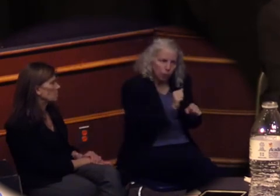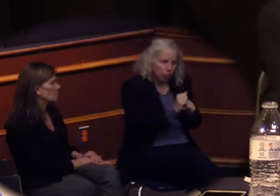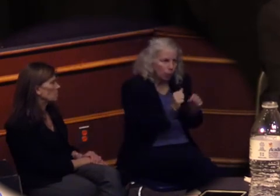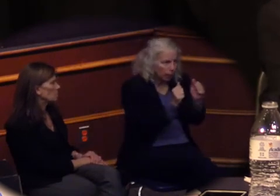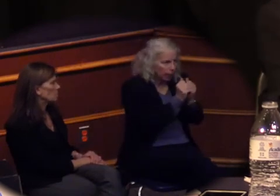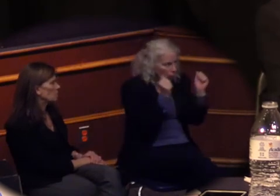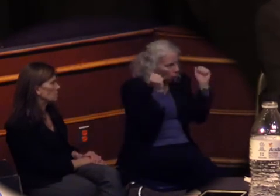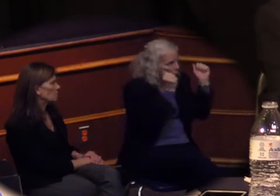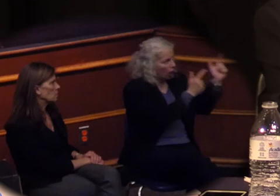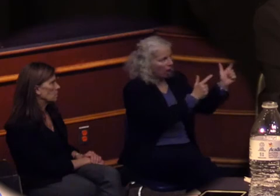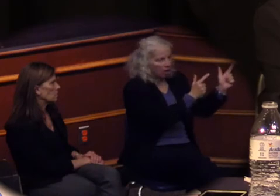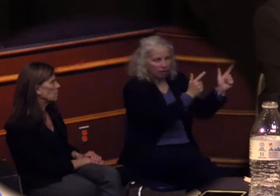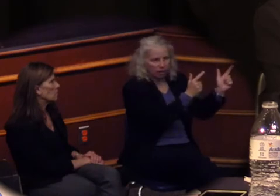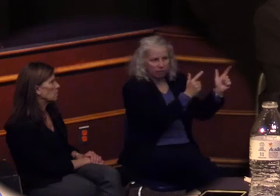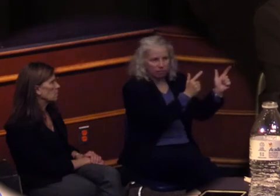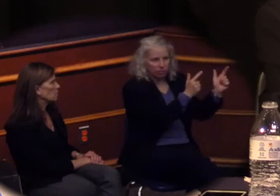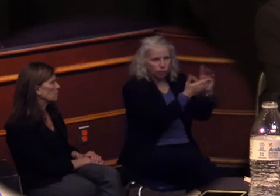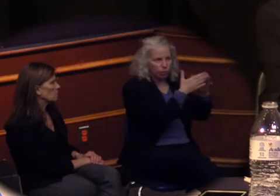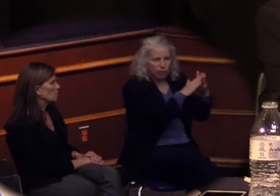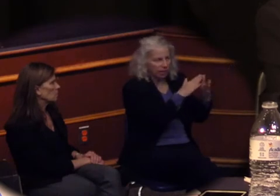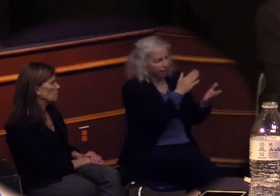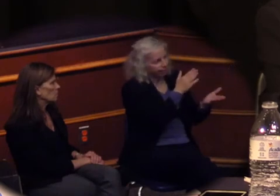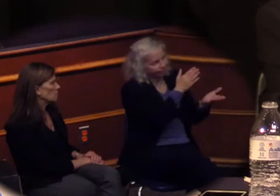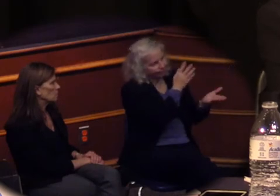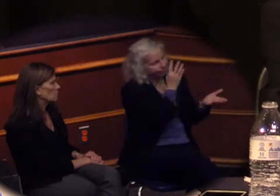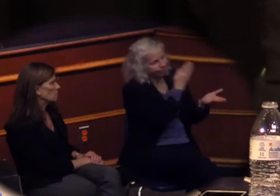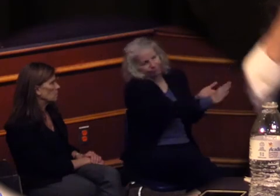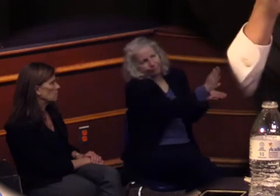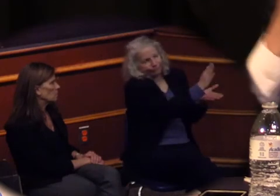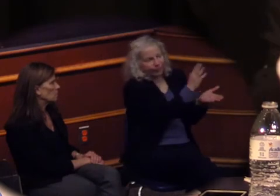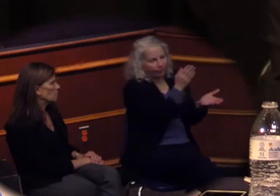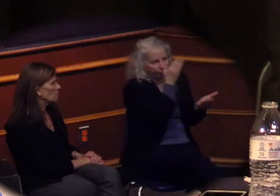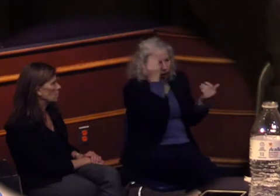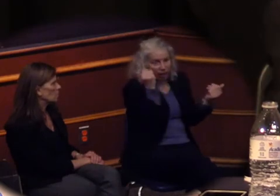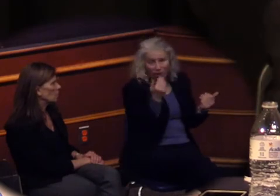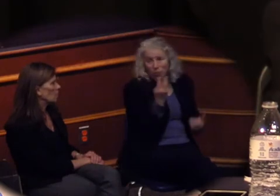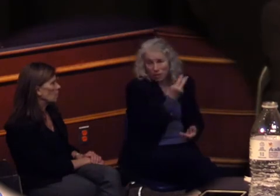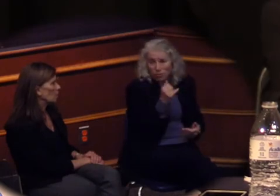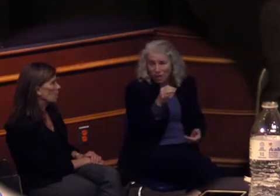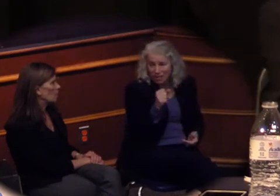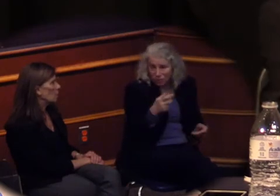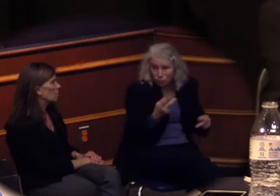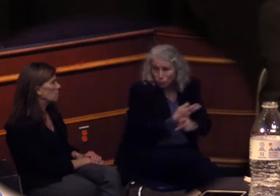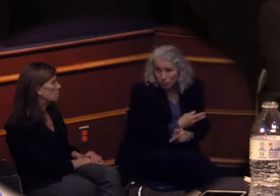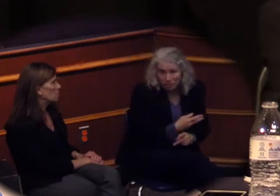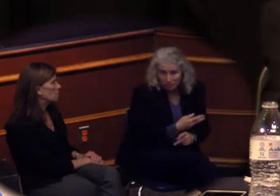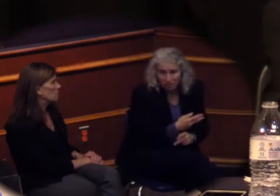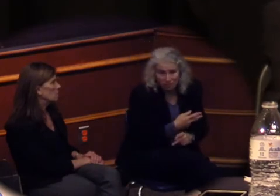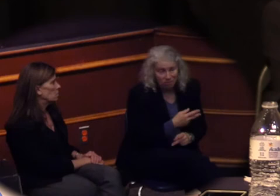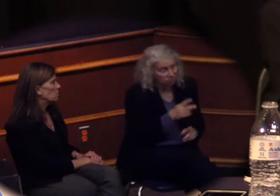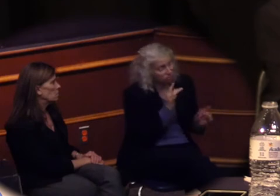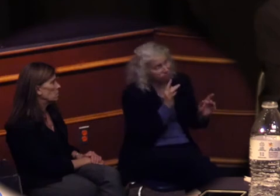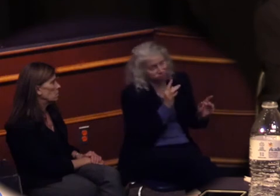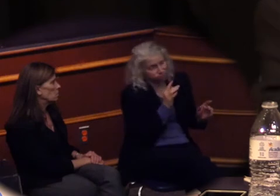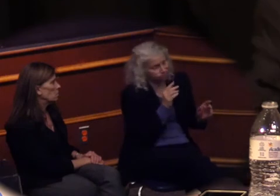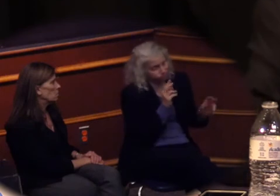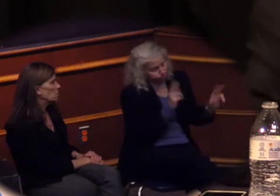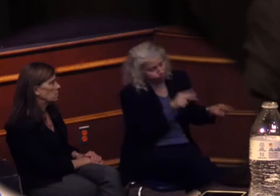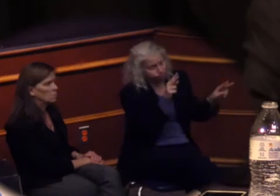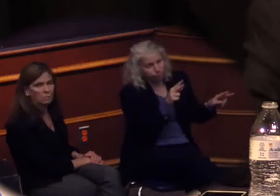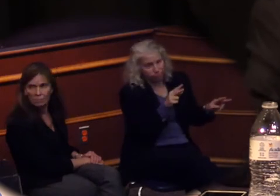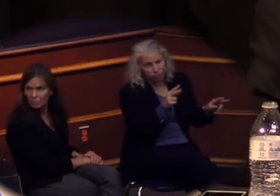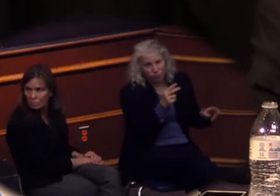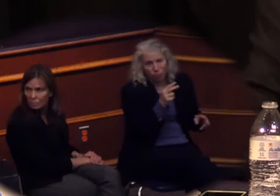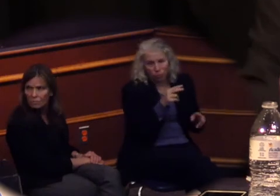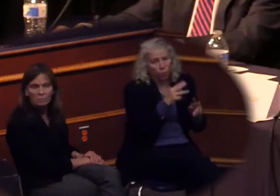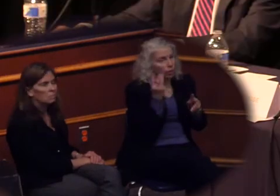all forgotten and overlooked communities. But Western Massachusetts is one of the worst offended against areas